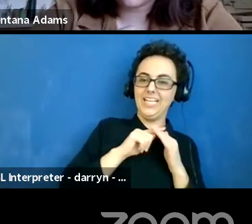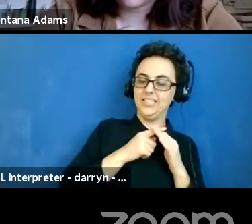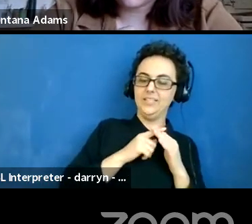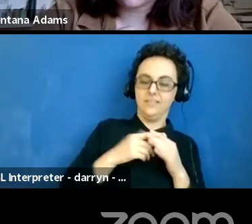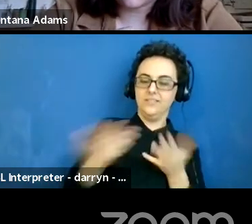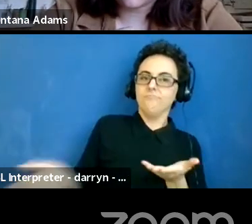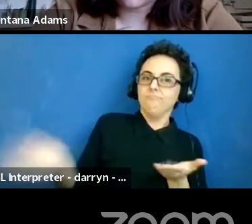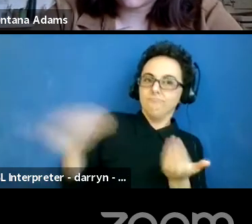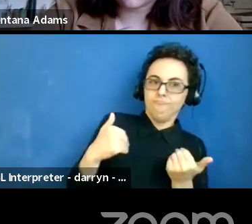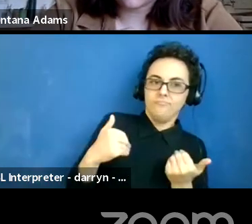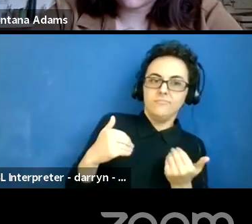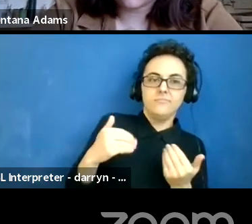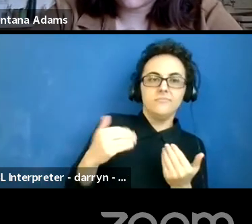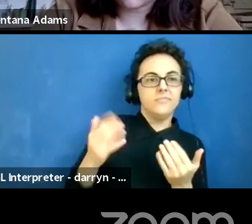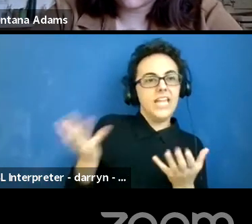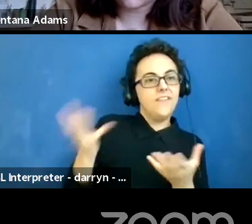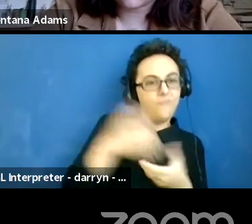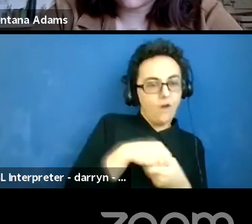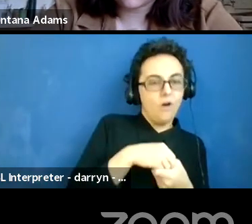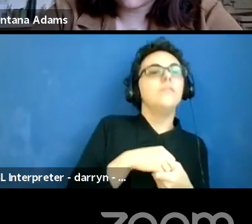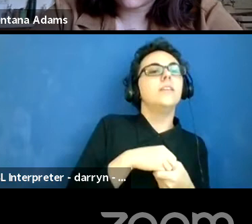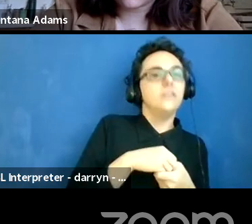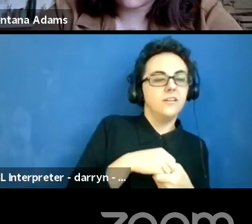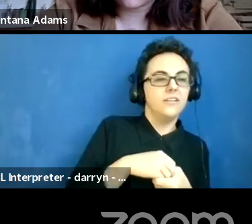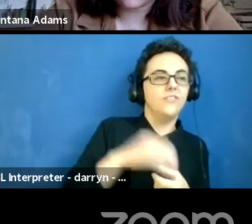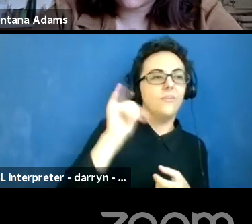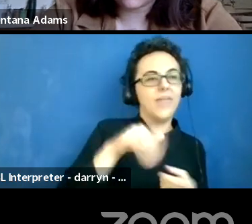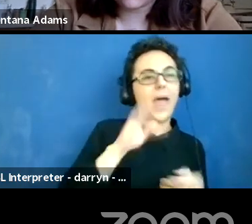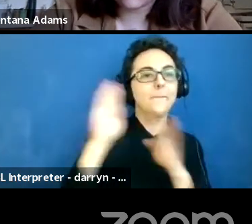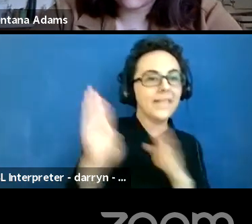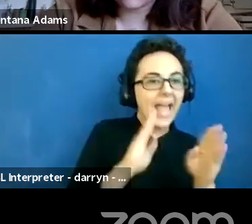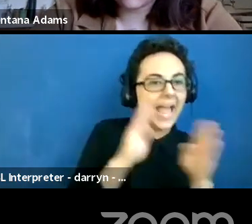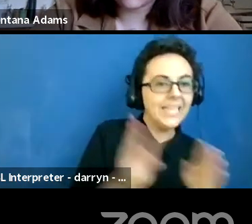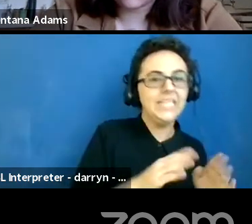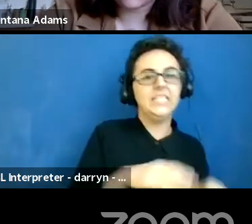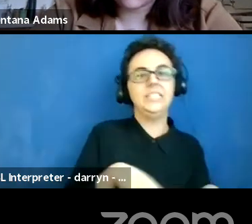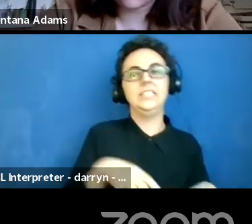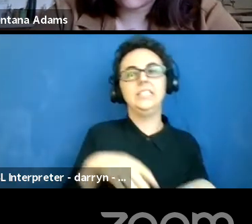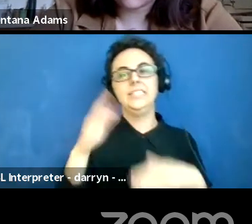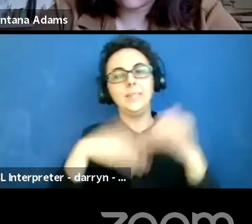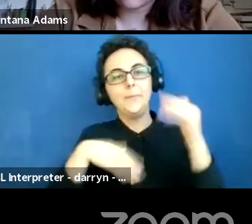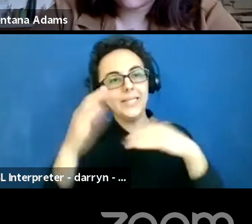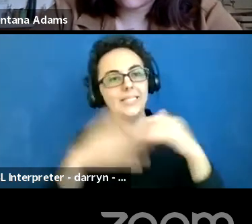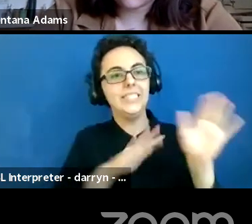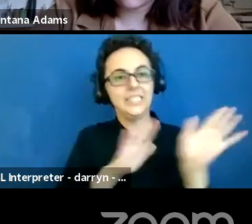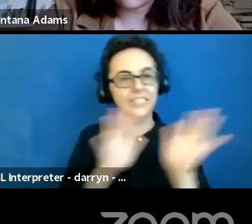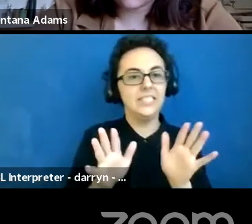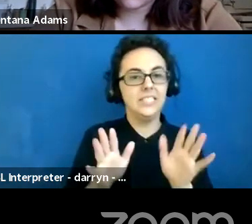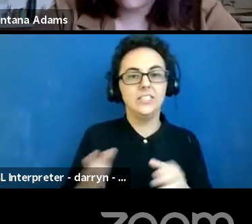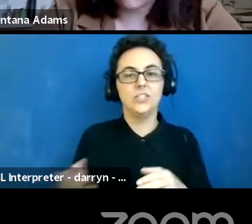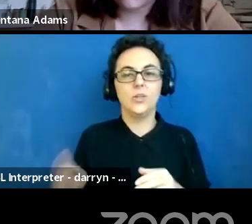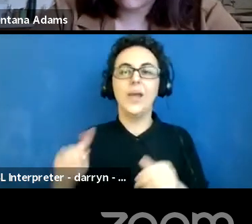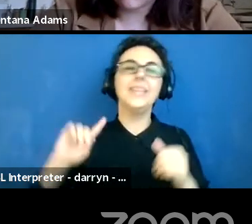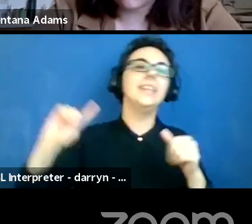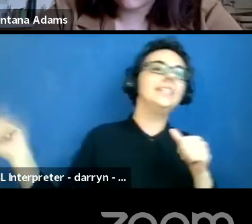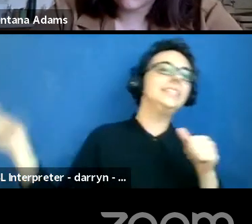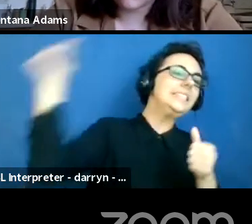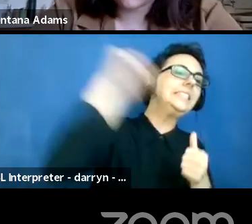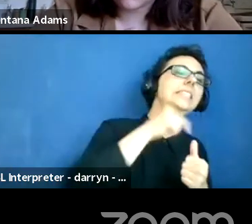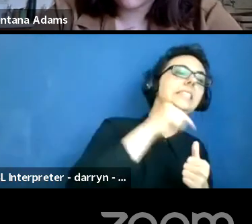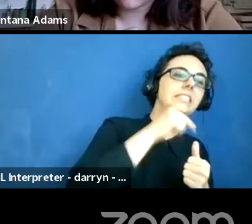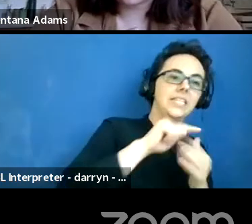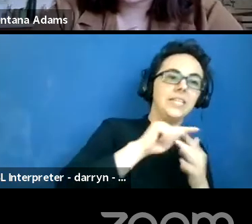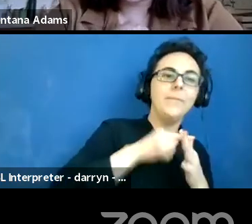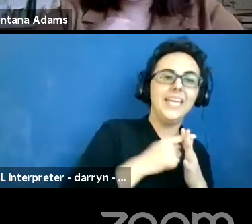project. You really have to have that input, that support,